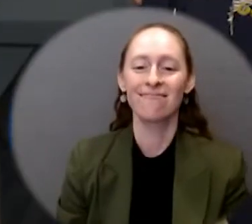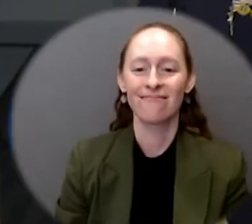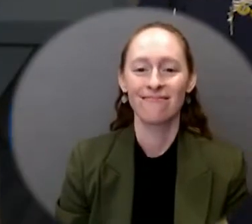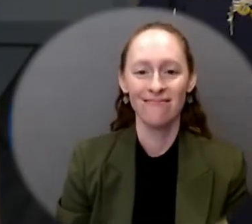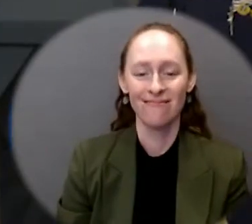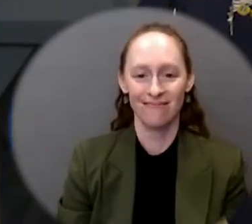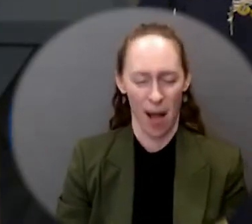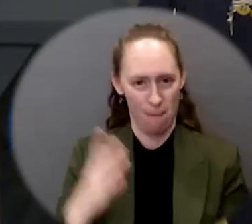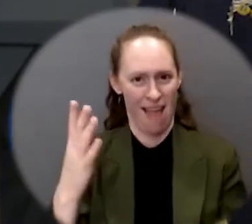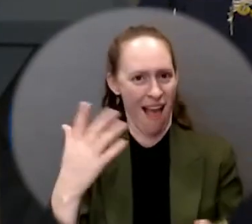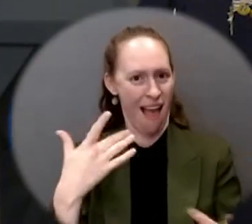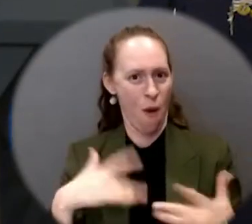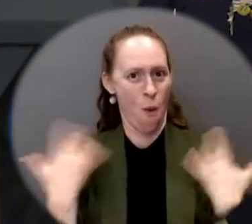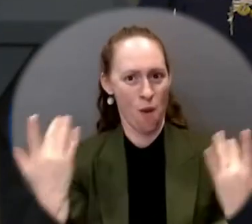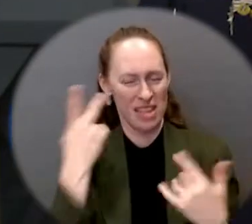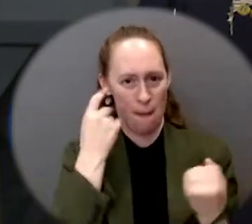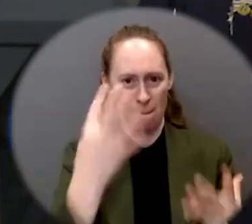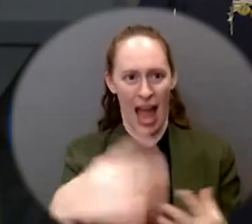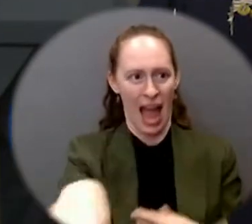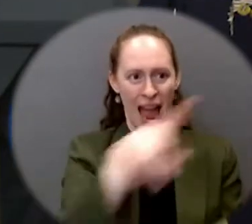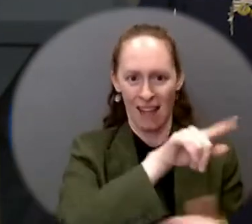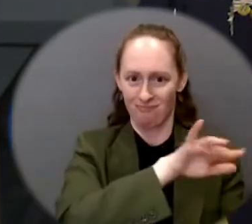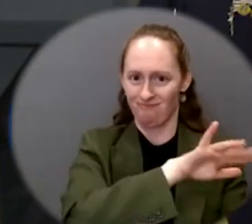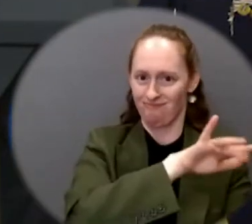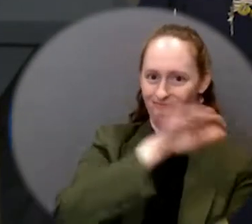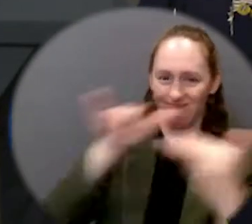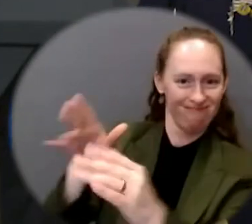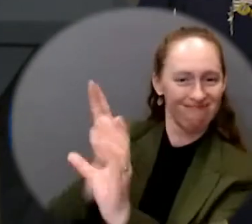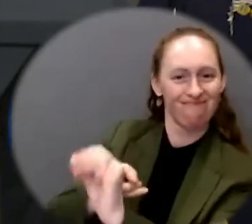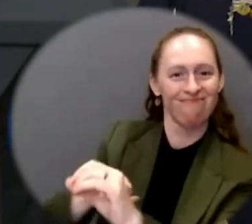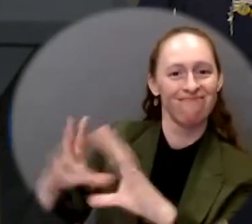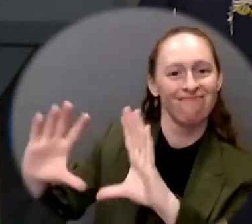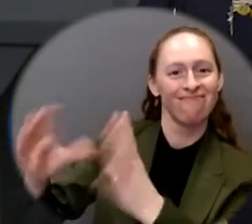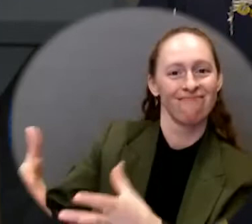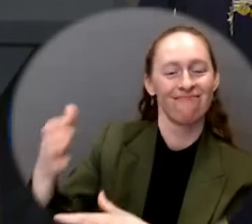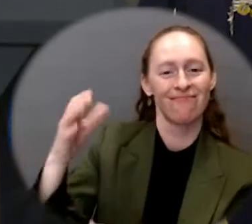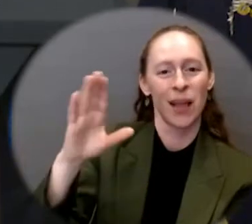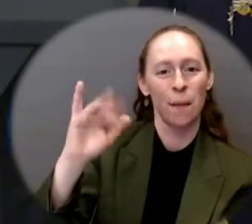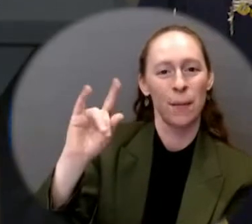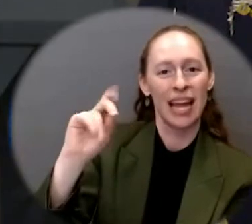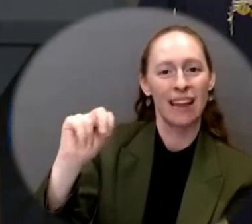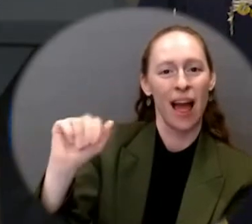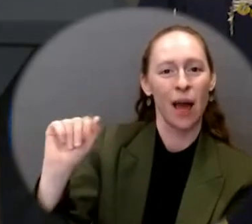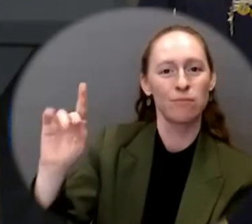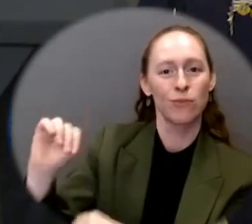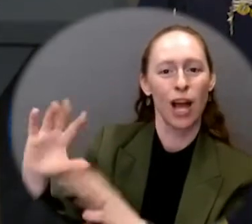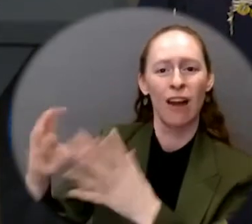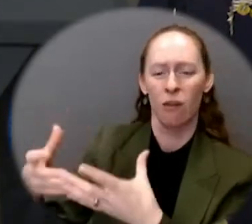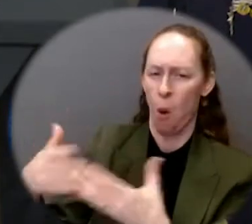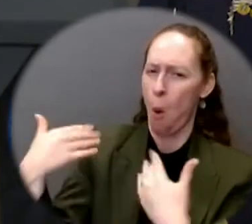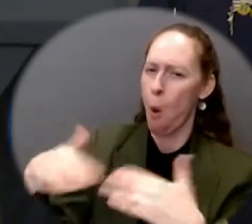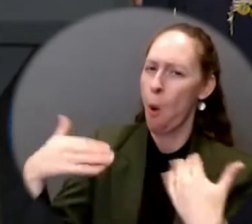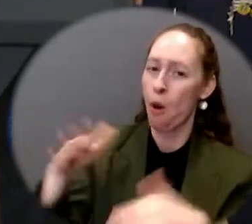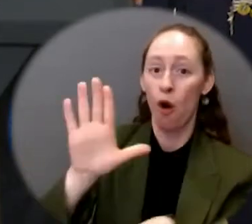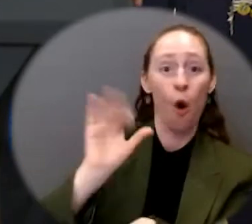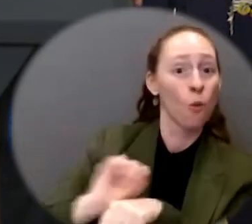And I'm especially glad to see so many of you serving President Biden as well as you